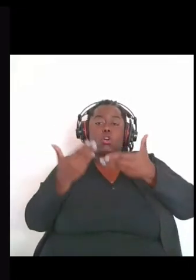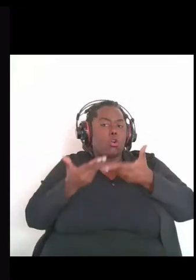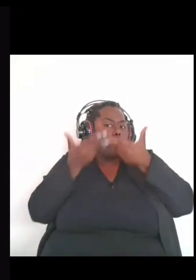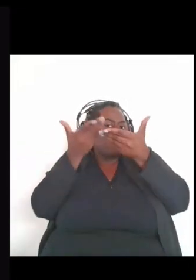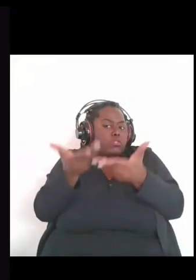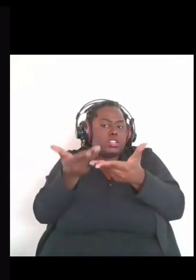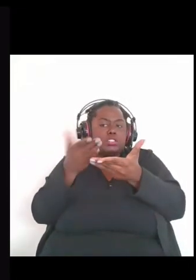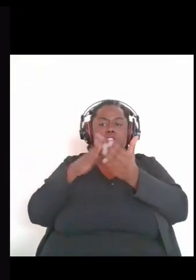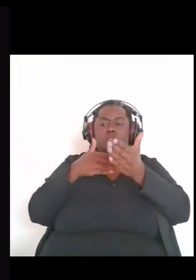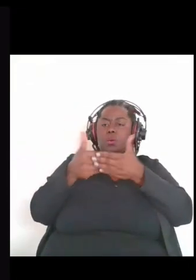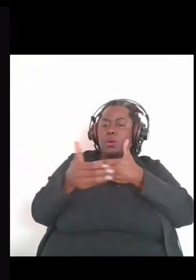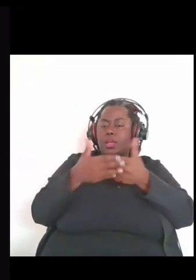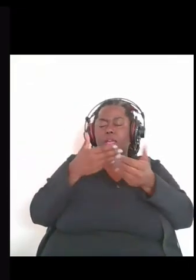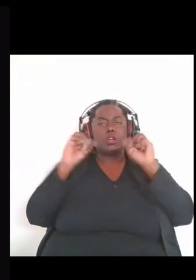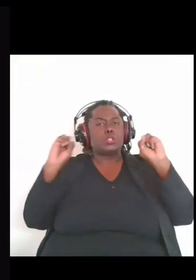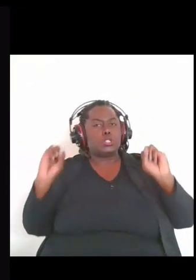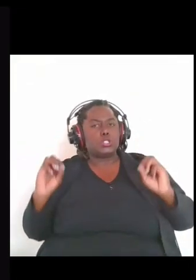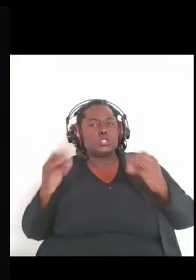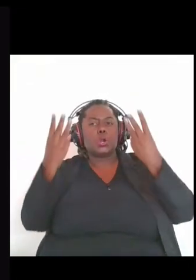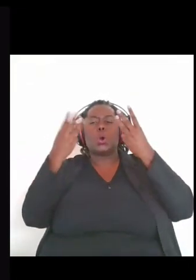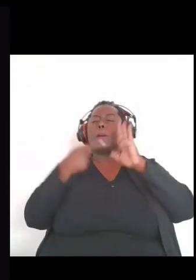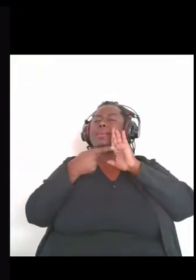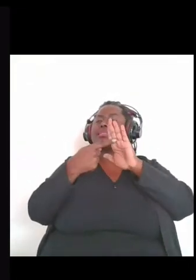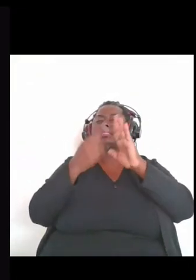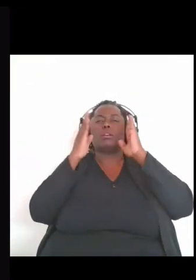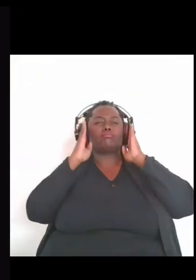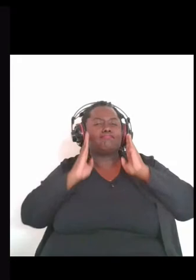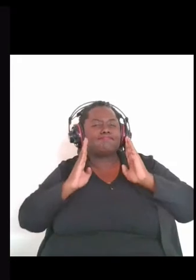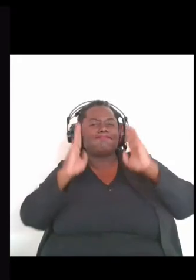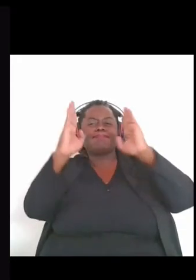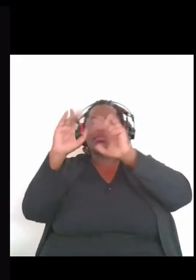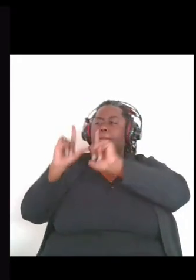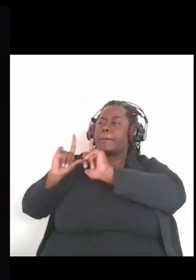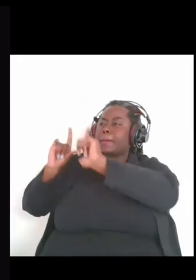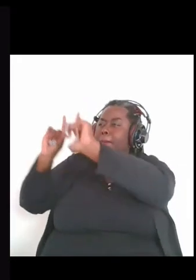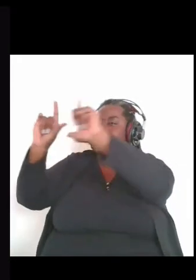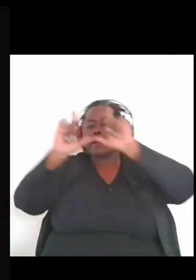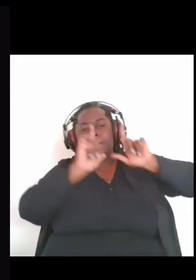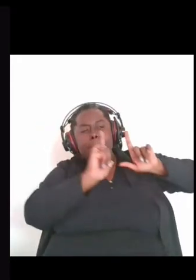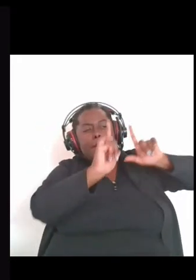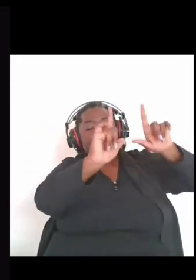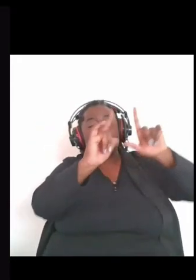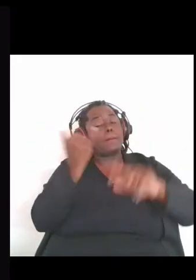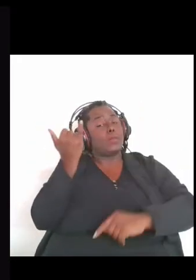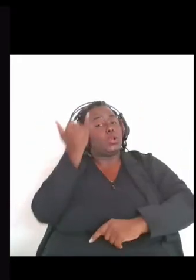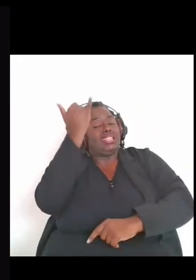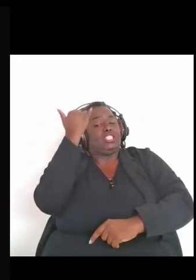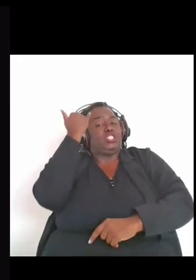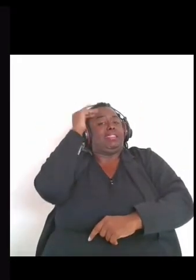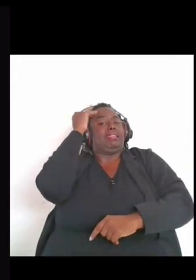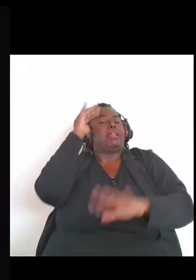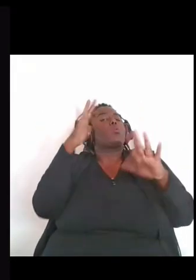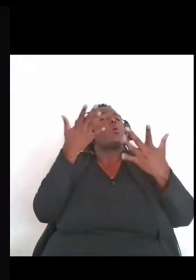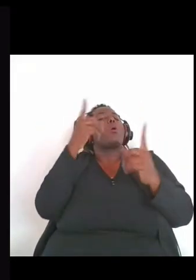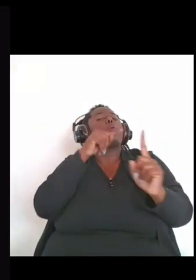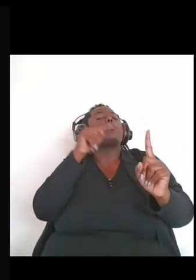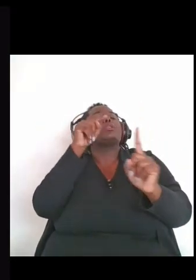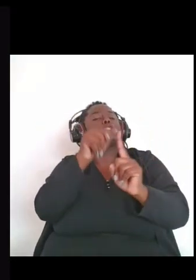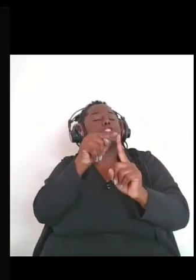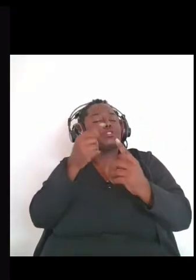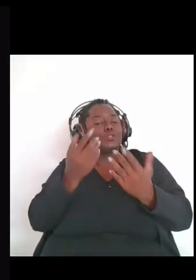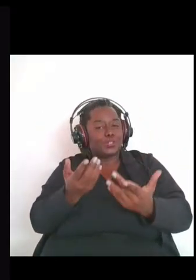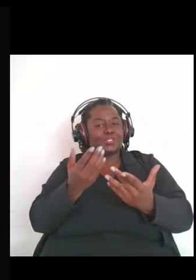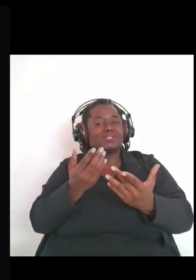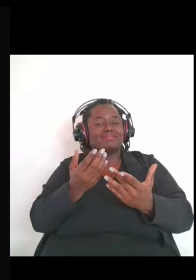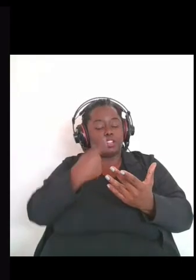intent because it's important for us as a collective to not feel um